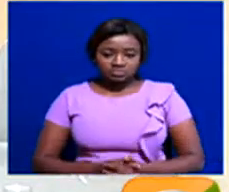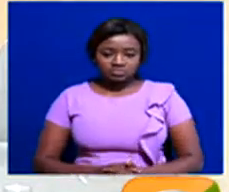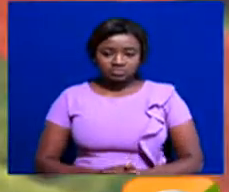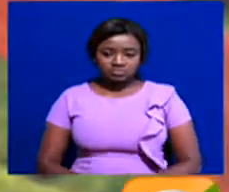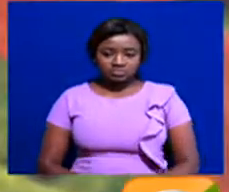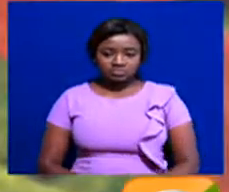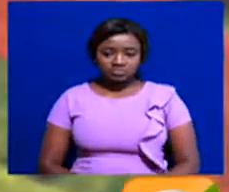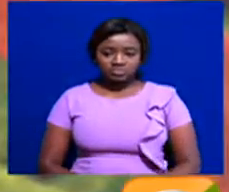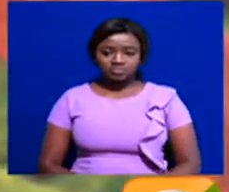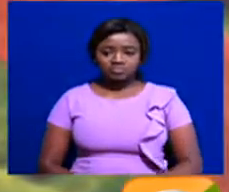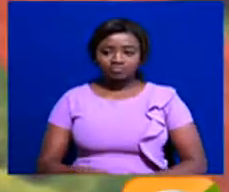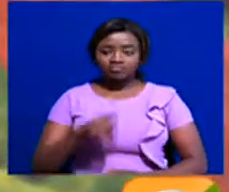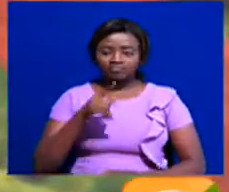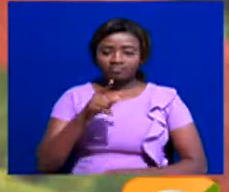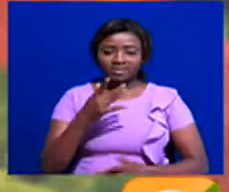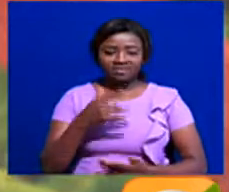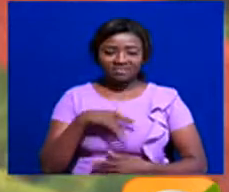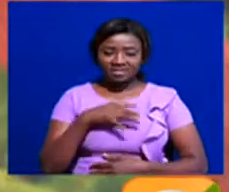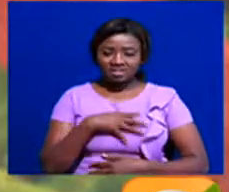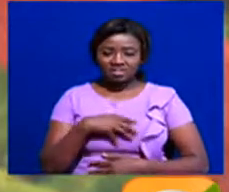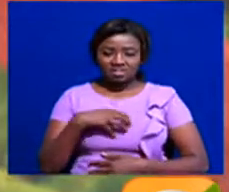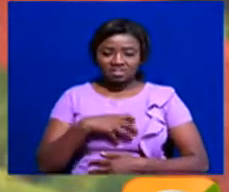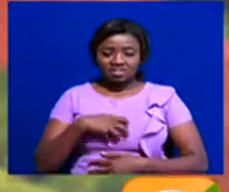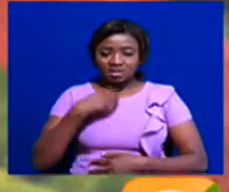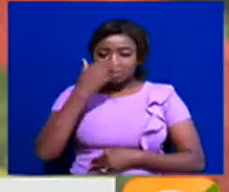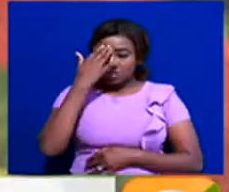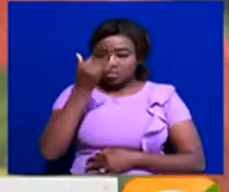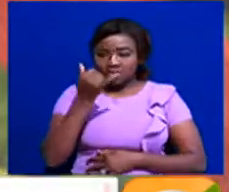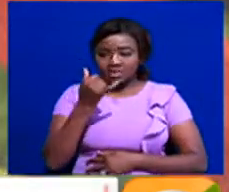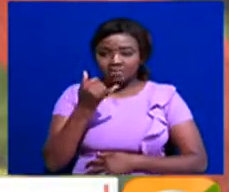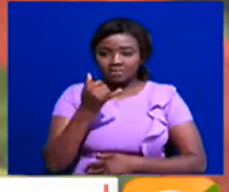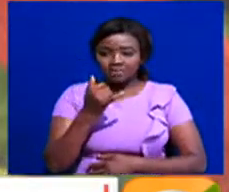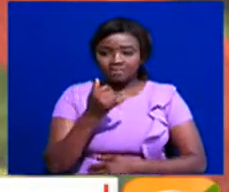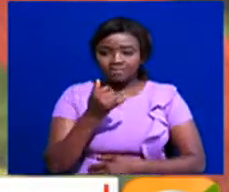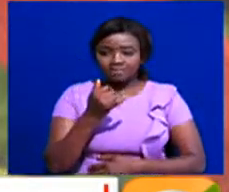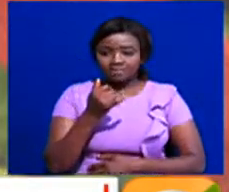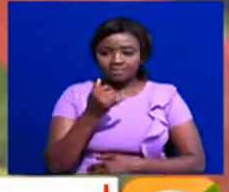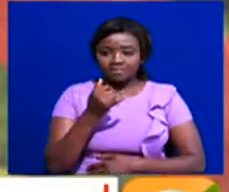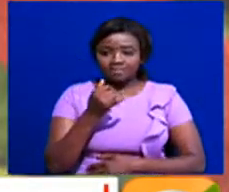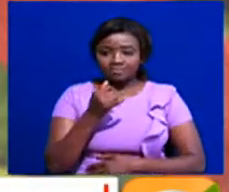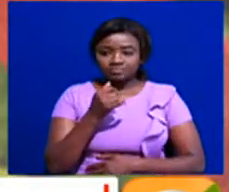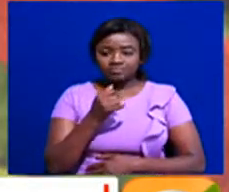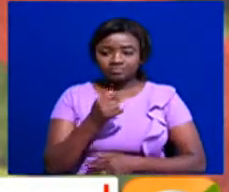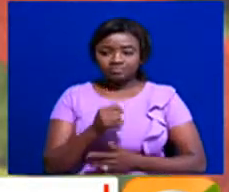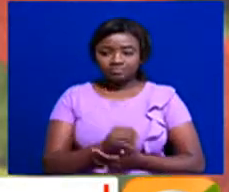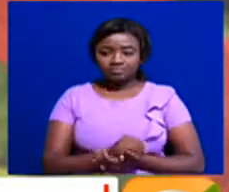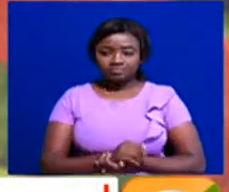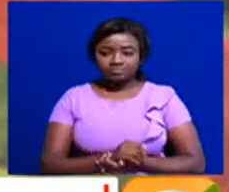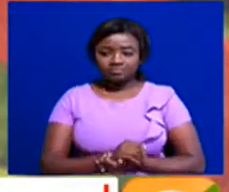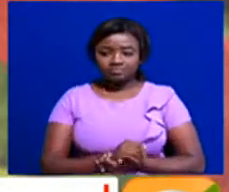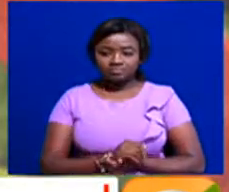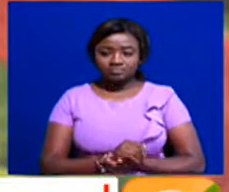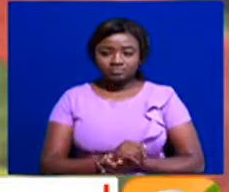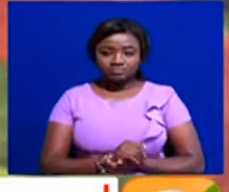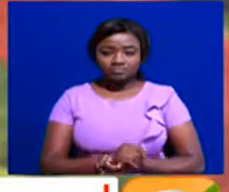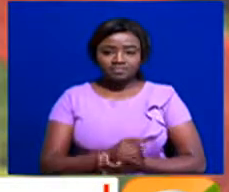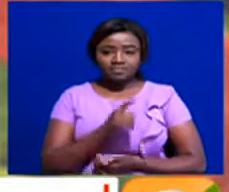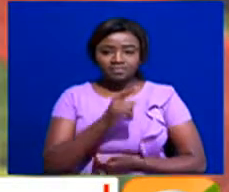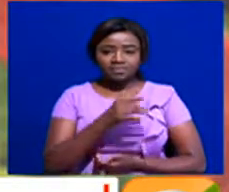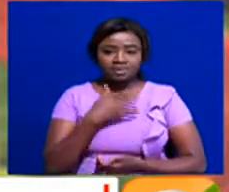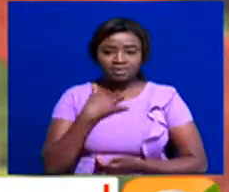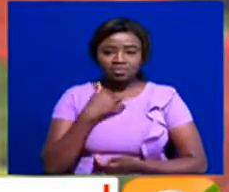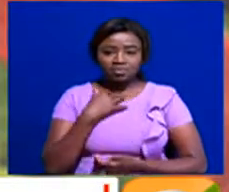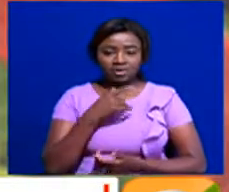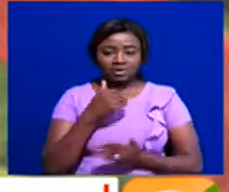resistance comes from ignorance. Okay. Which I said that they don't do the costing. So at the end of the market, they